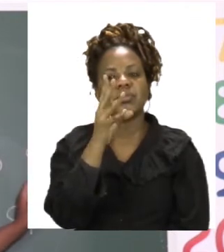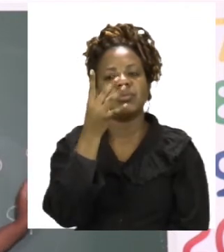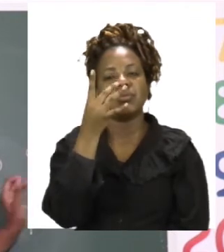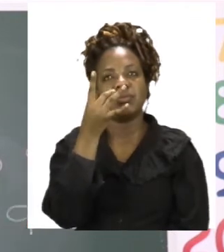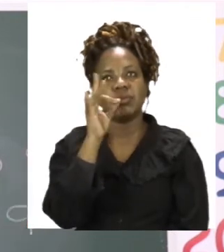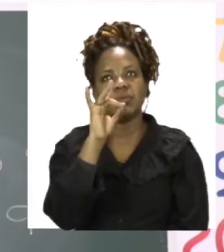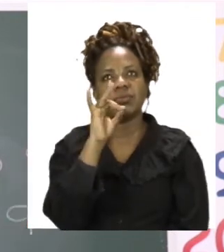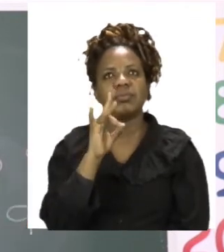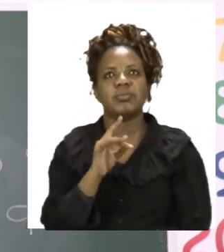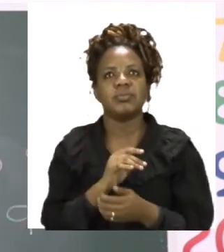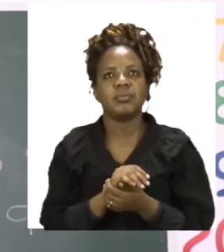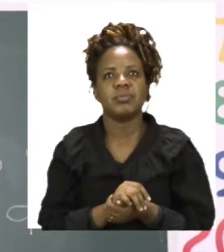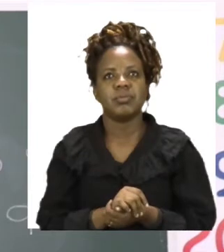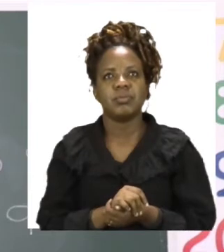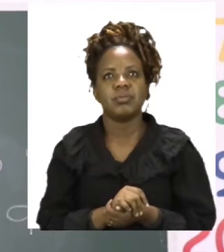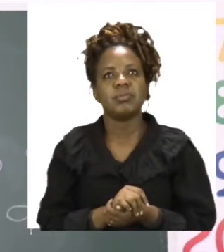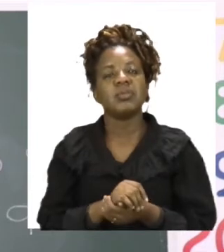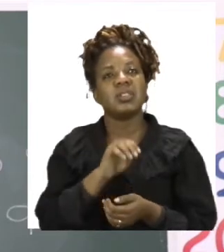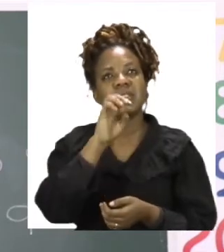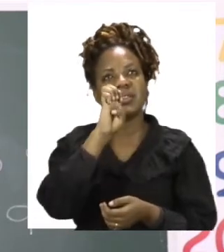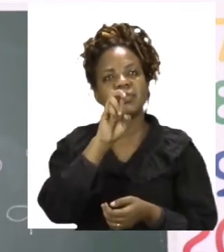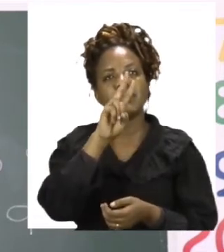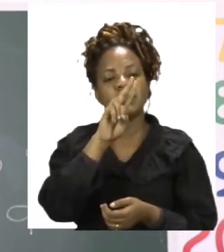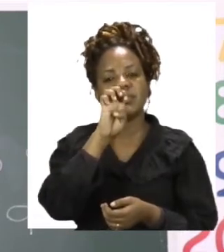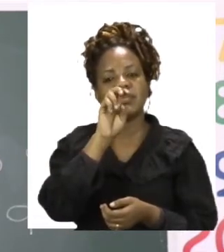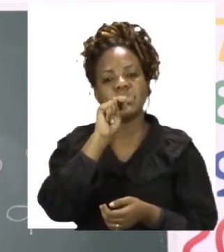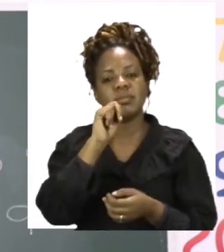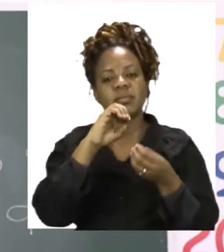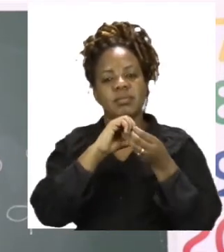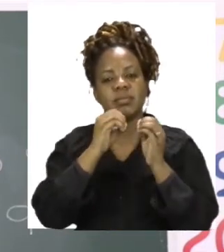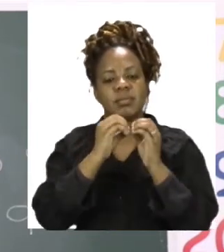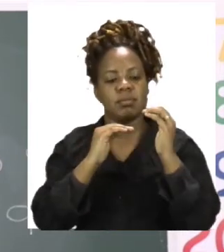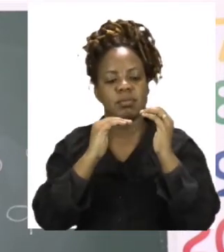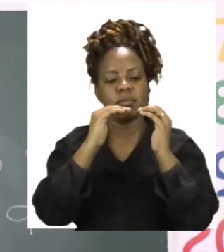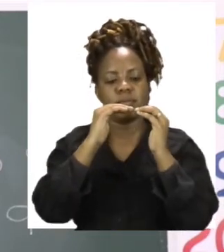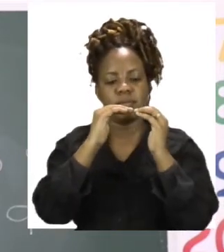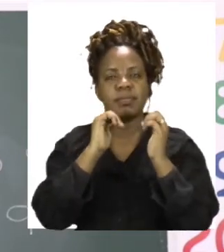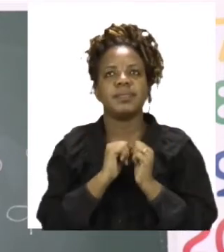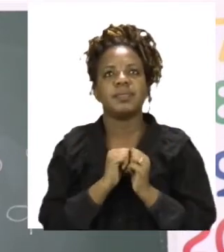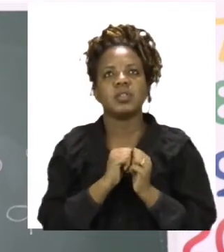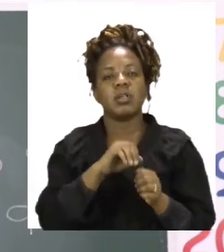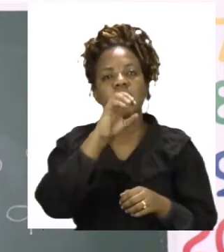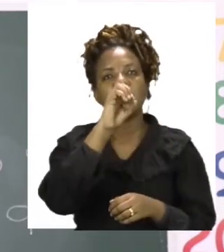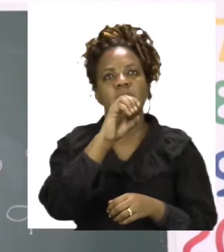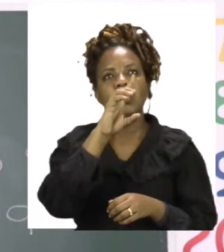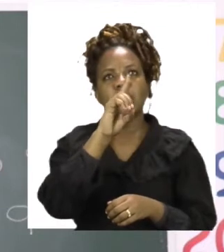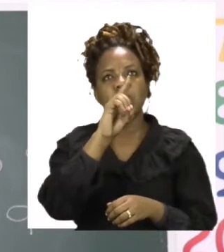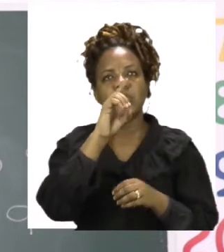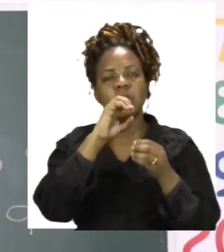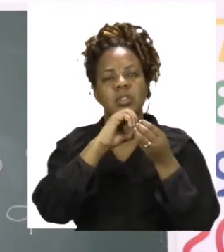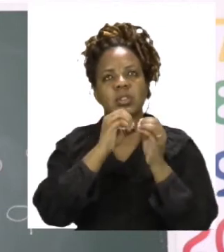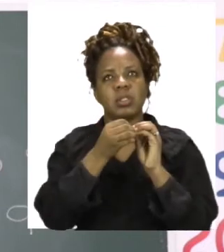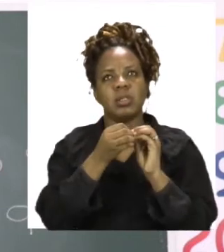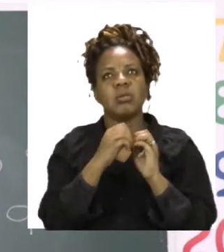8. Those are for the even numbers. And then our odd numbers are numbers that end